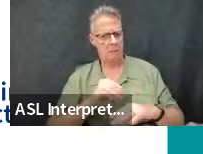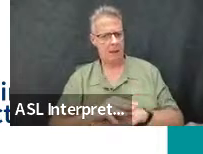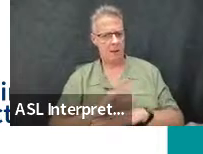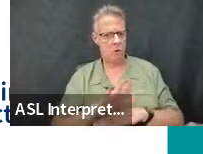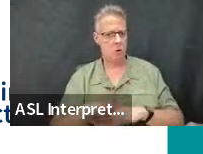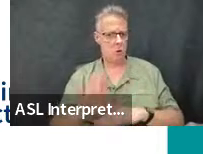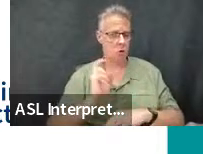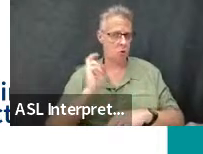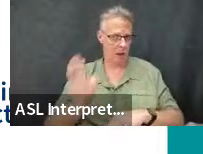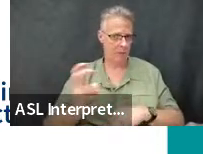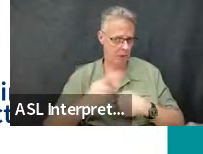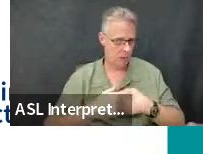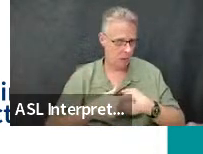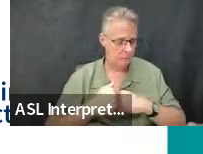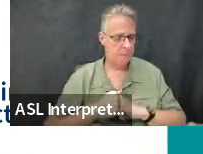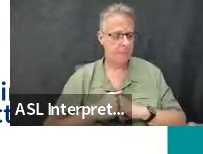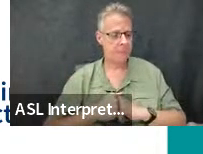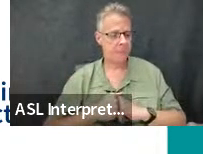time